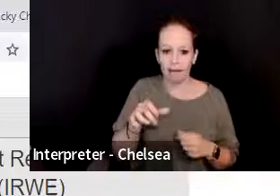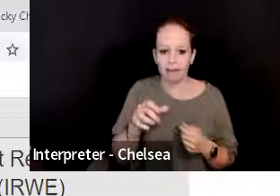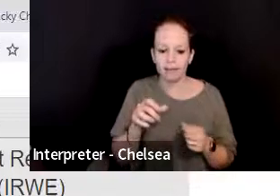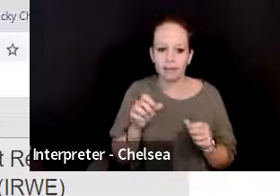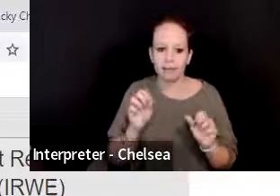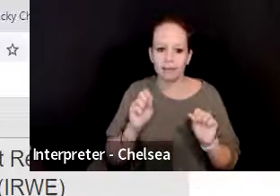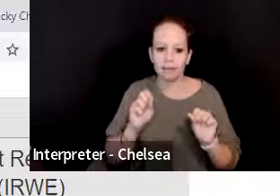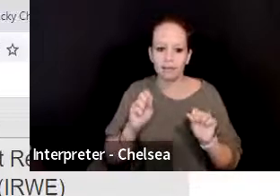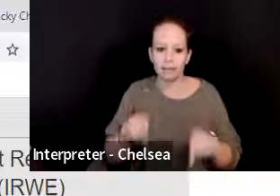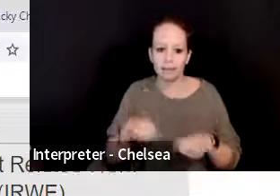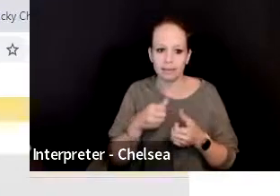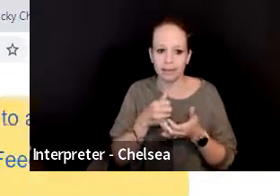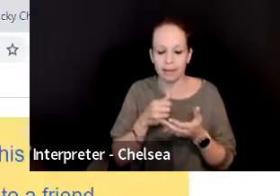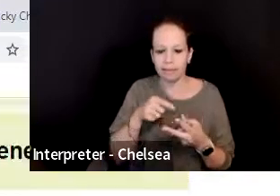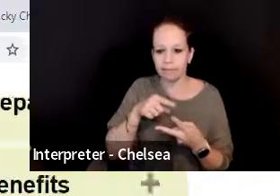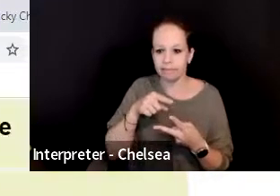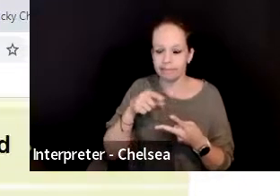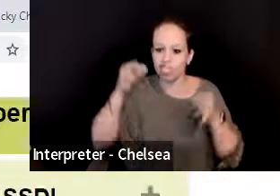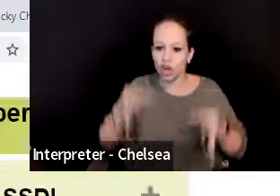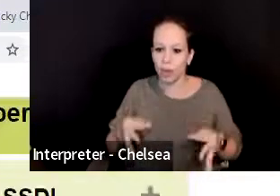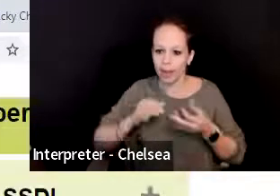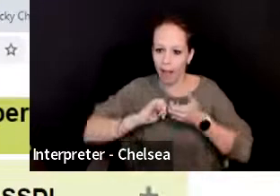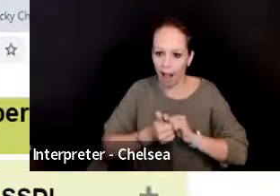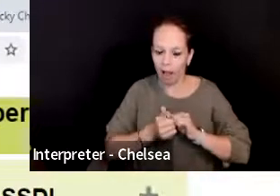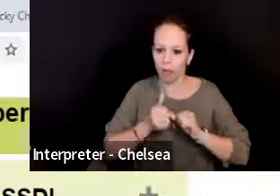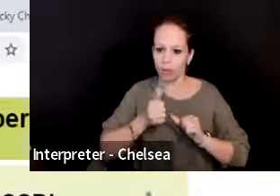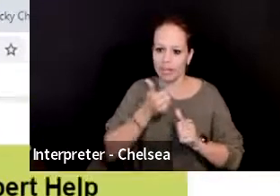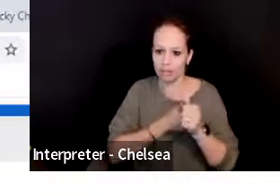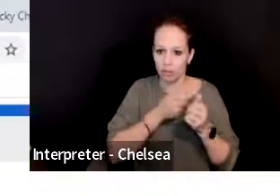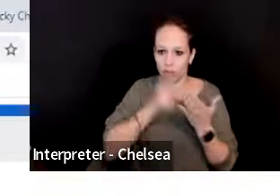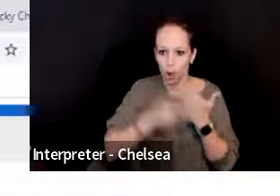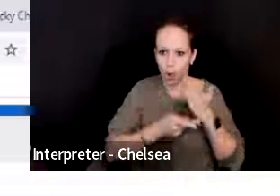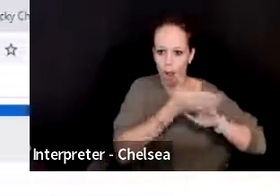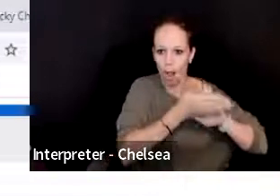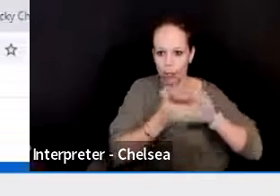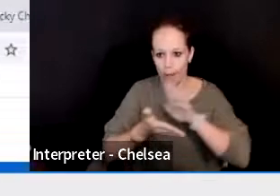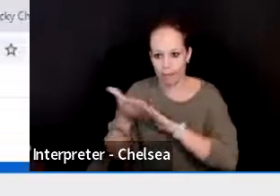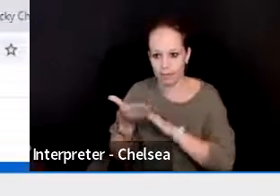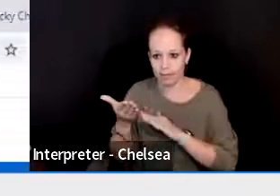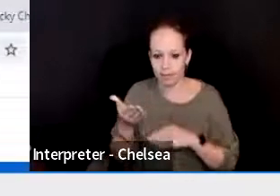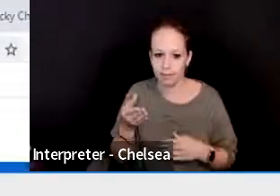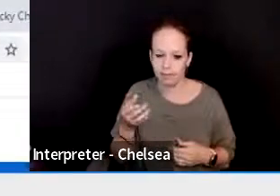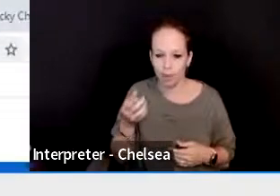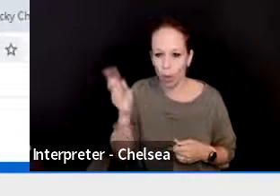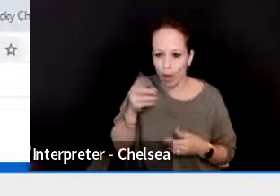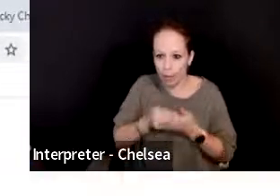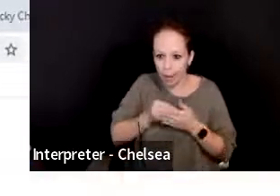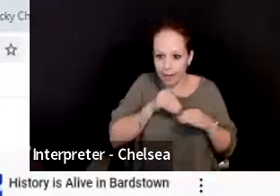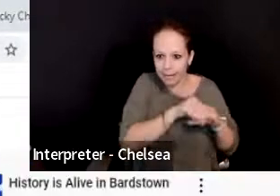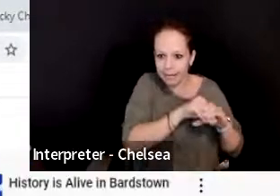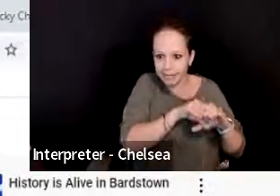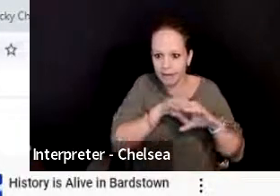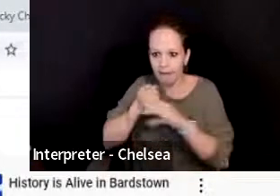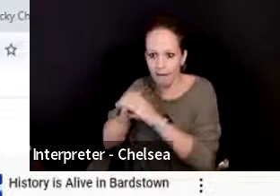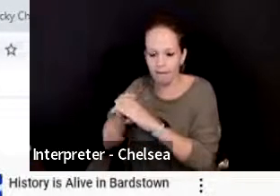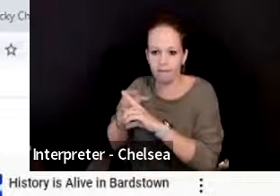that particular program works. So I'm going to come back to this page, but first I'm going to